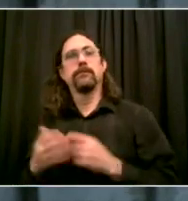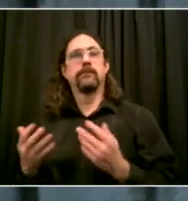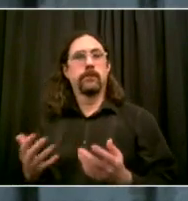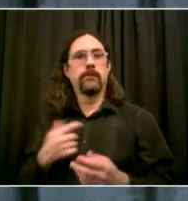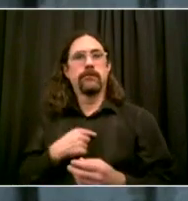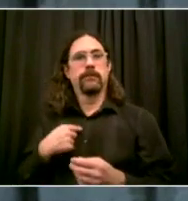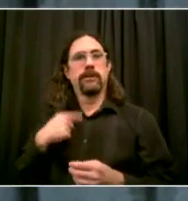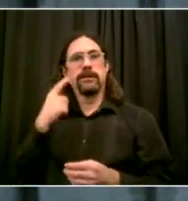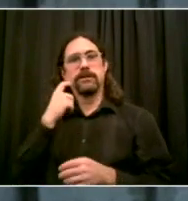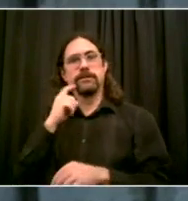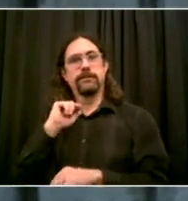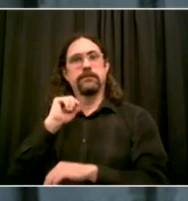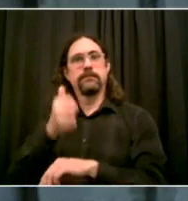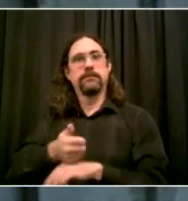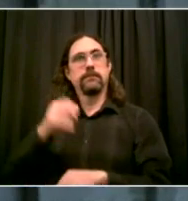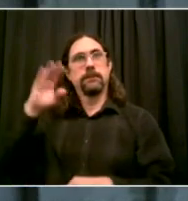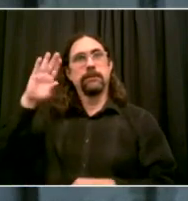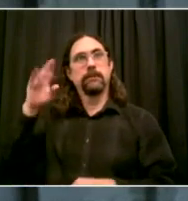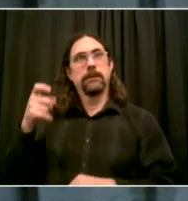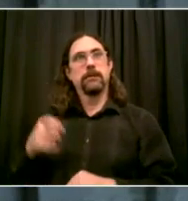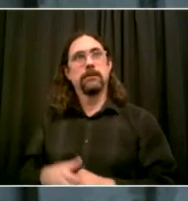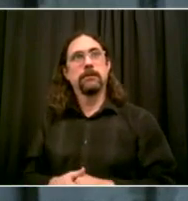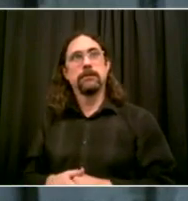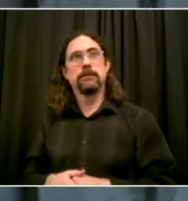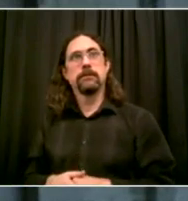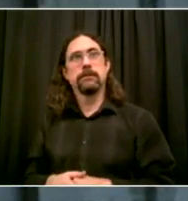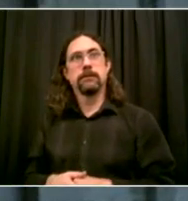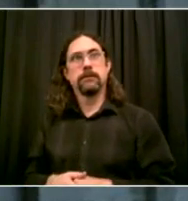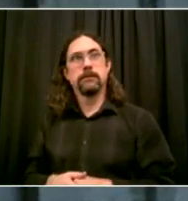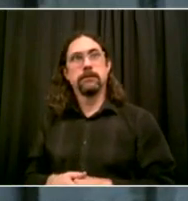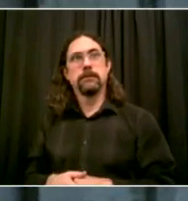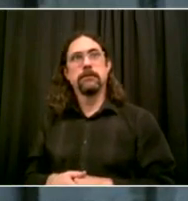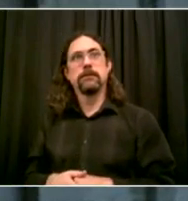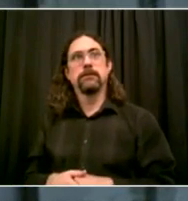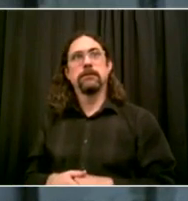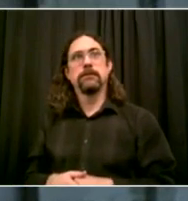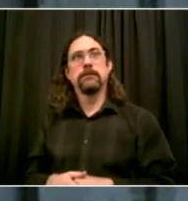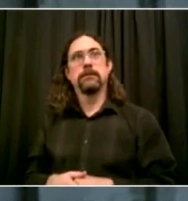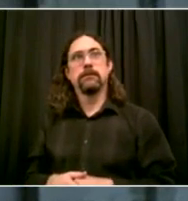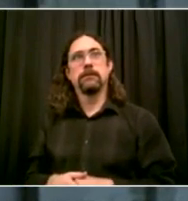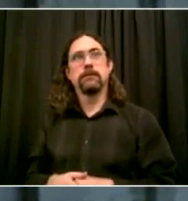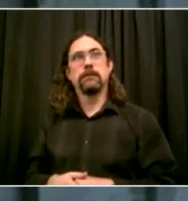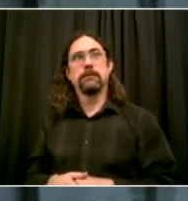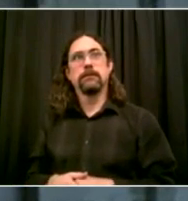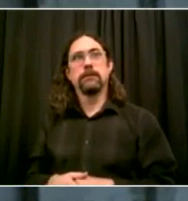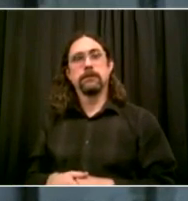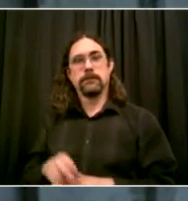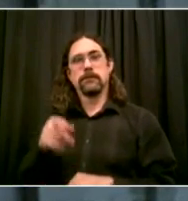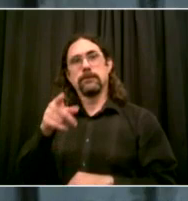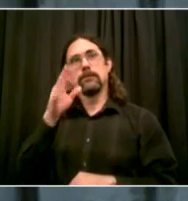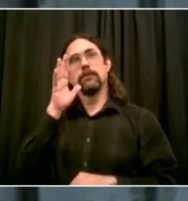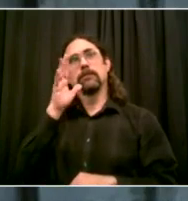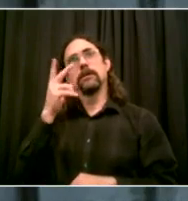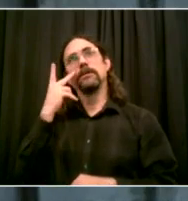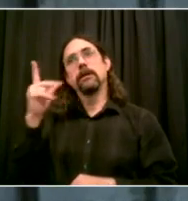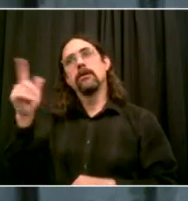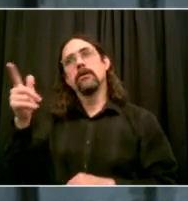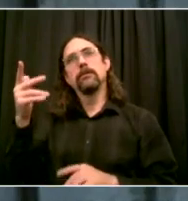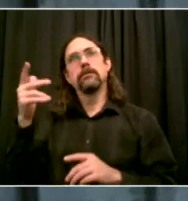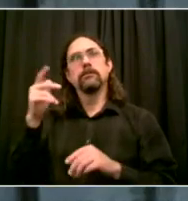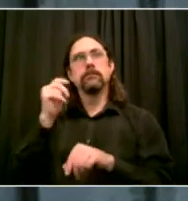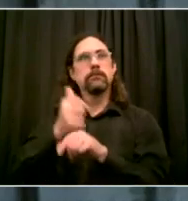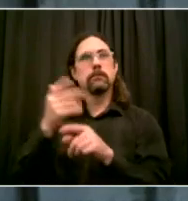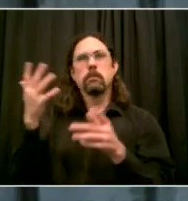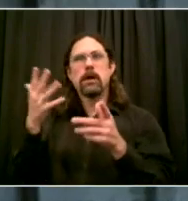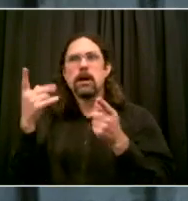we're guided in terms of what we do. In the Bronx, we have 25 new testing sites, including a large, massive one at Edward